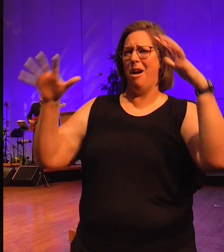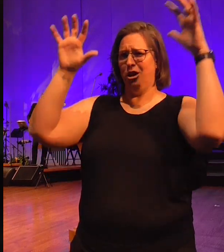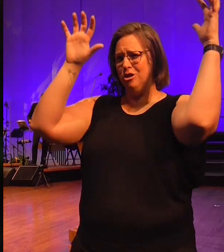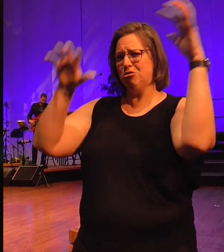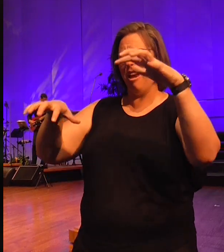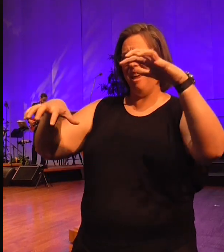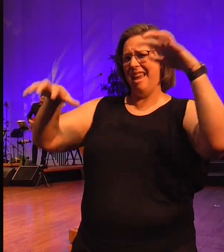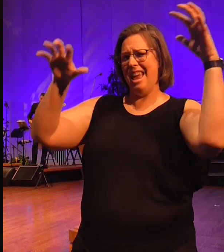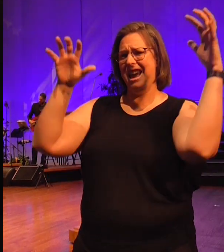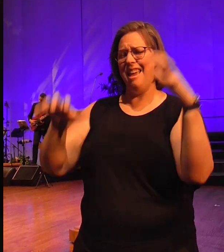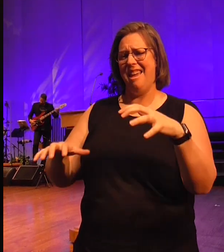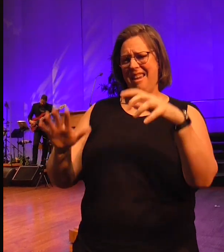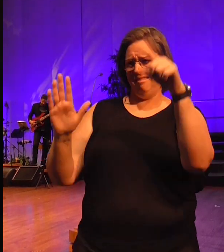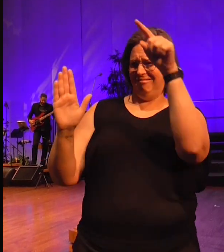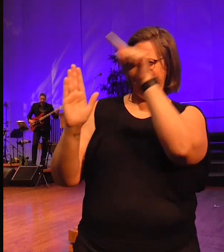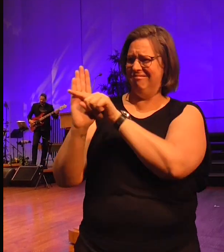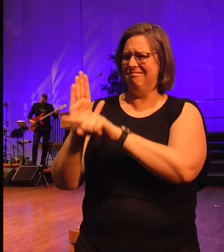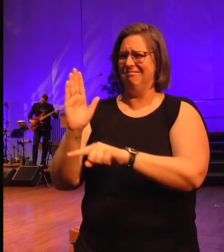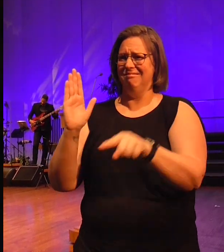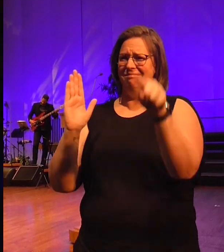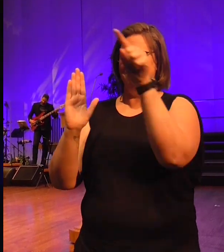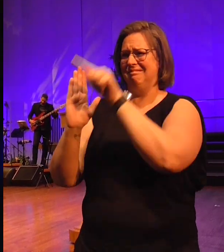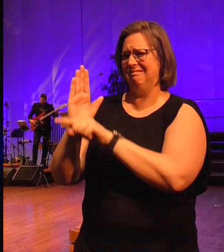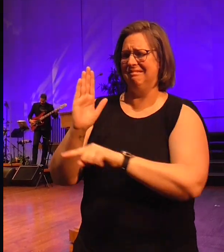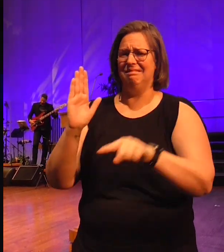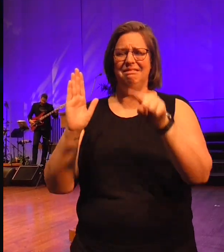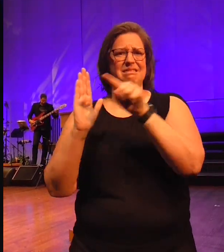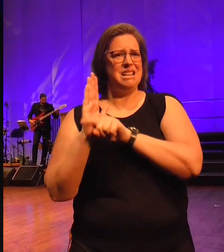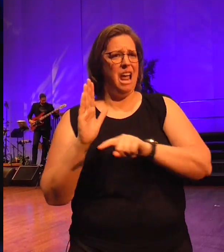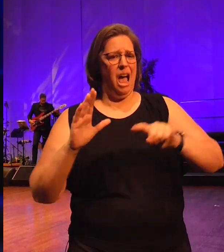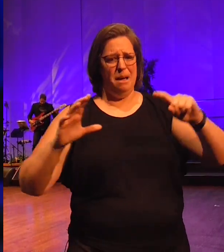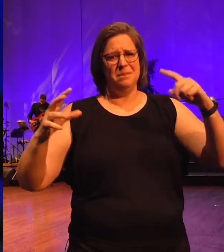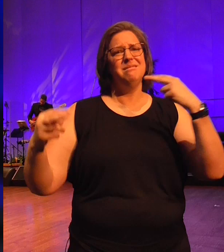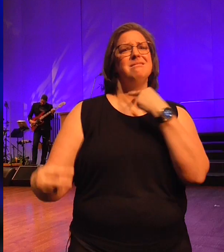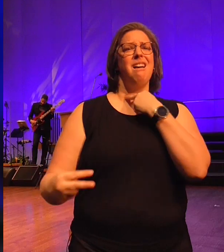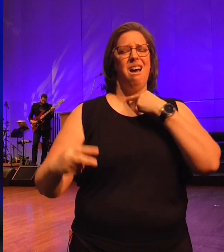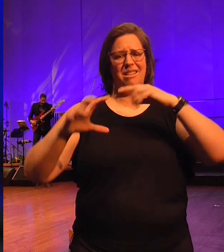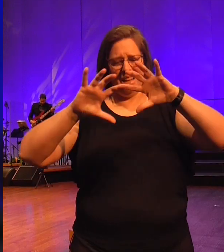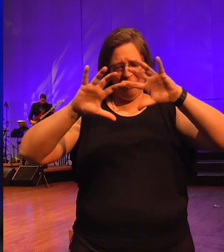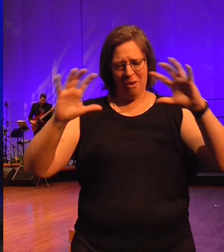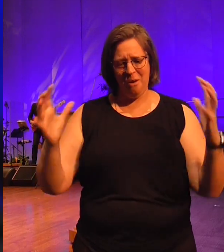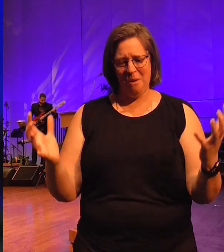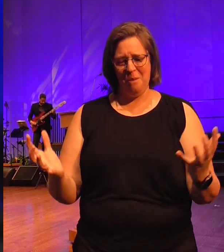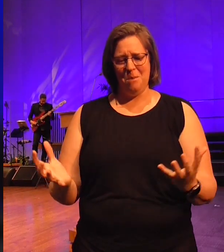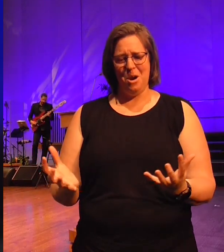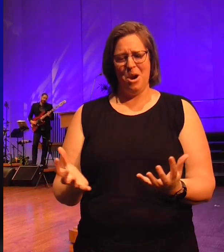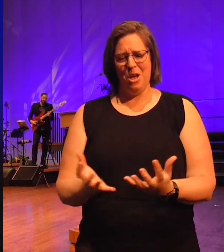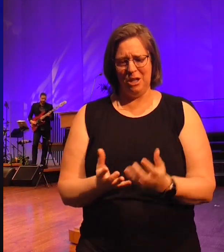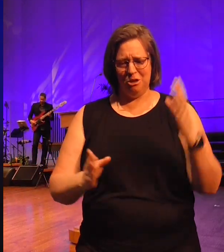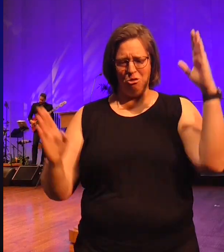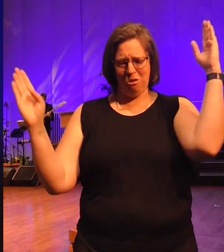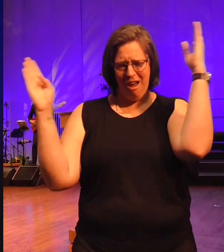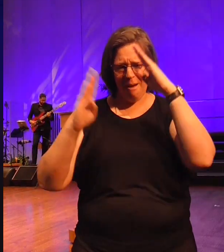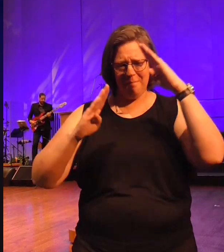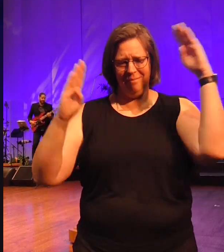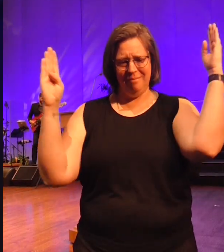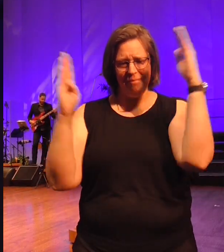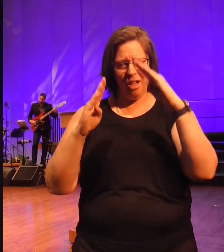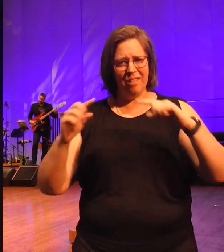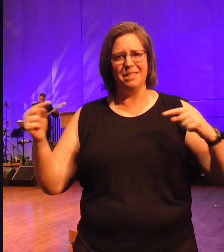rain. We're trapped in a world with trouble and